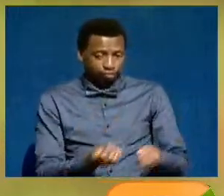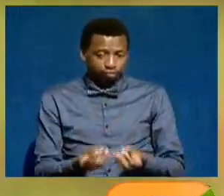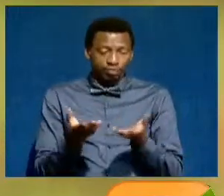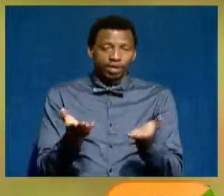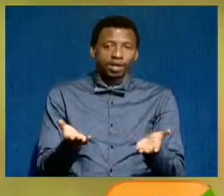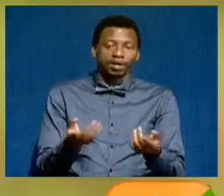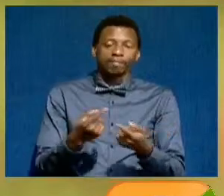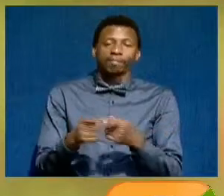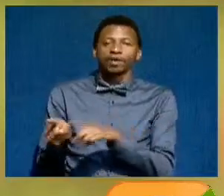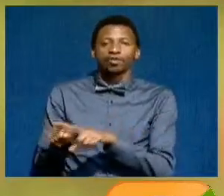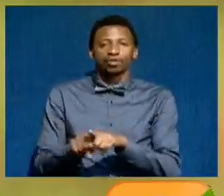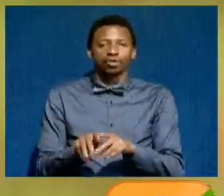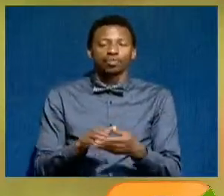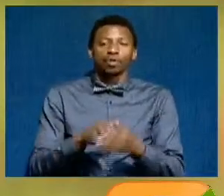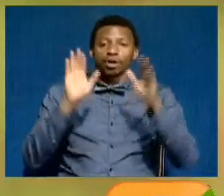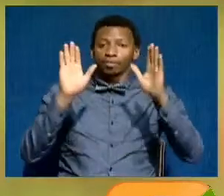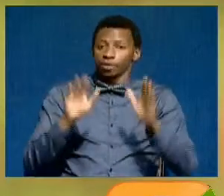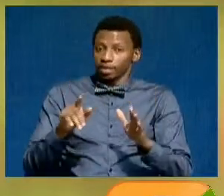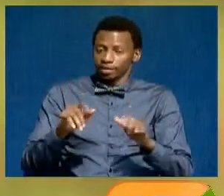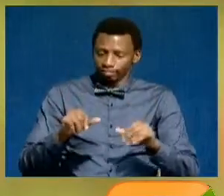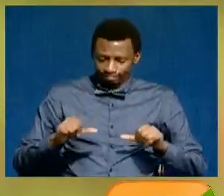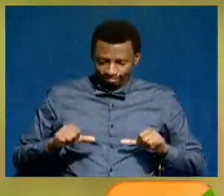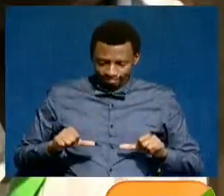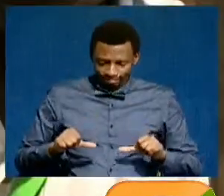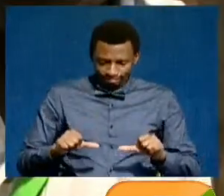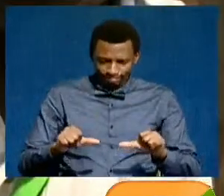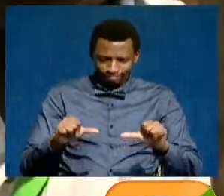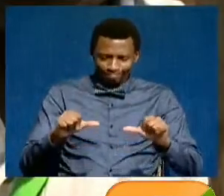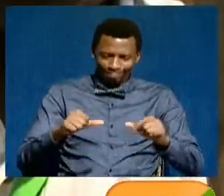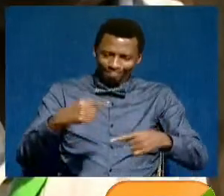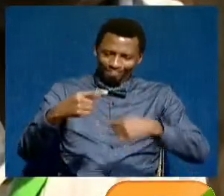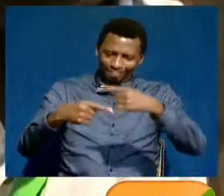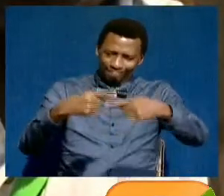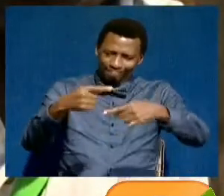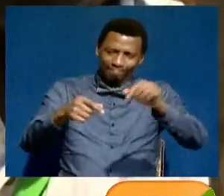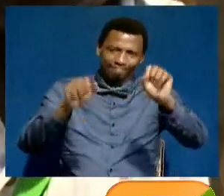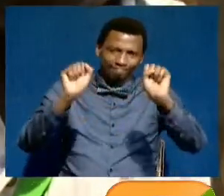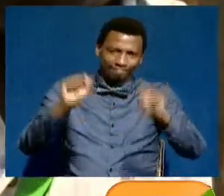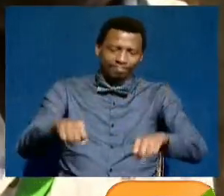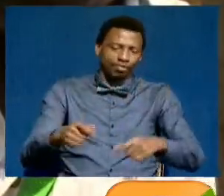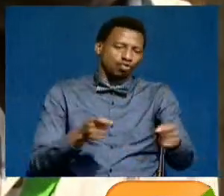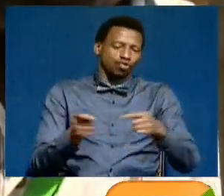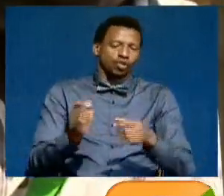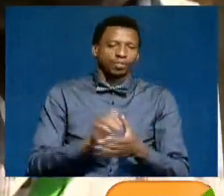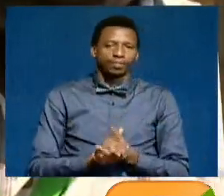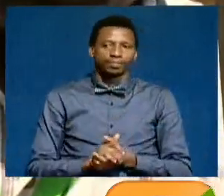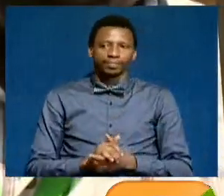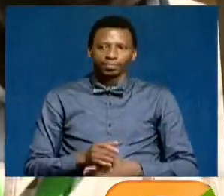importantly, it is a more sustainable way of controlling. And we are trying to find